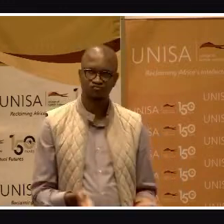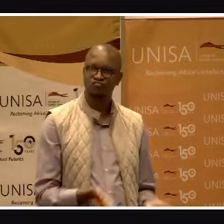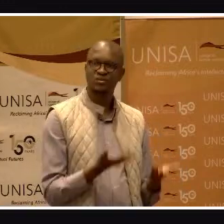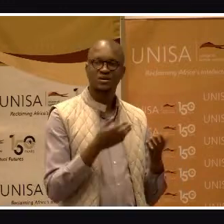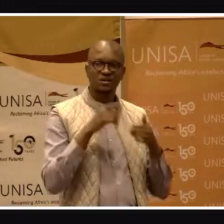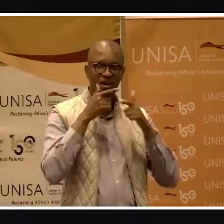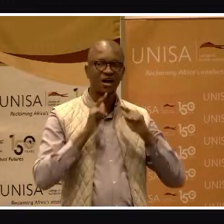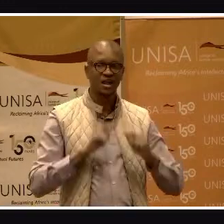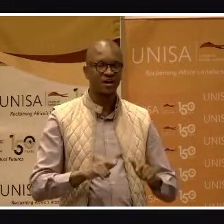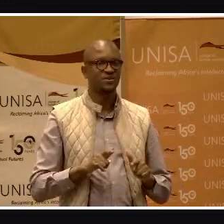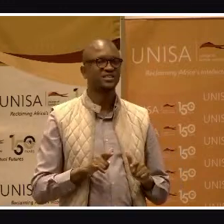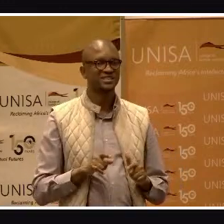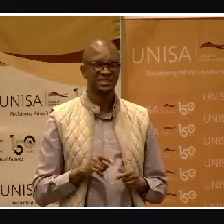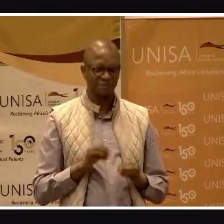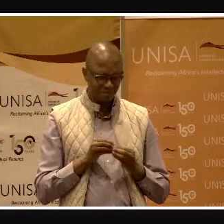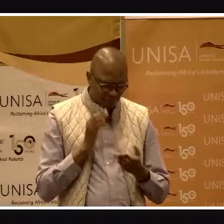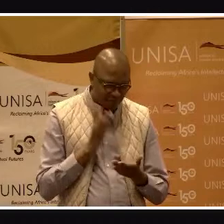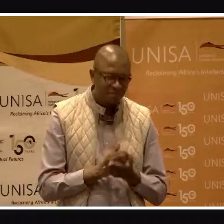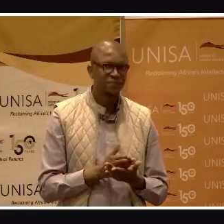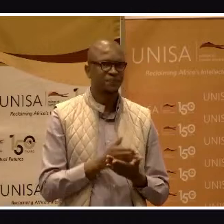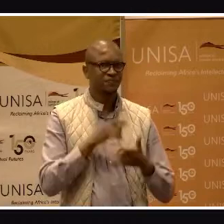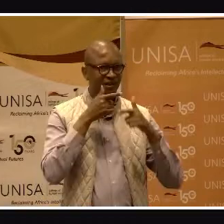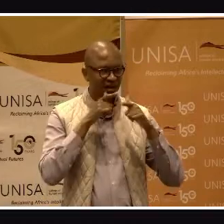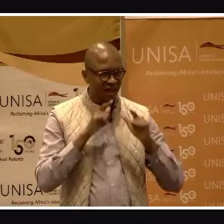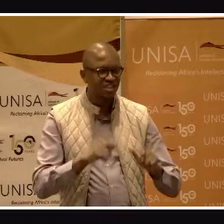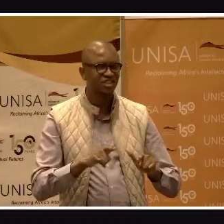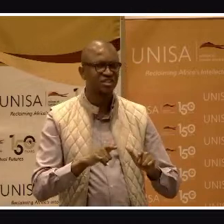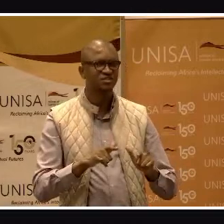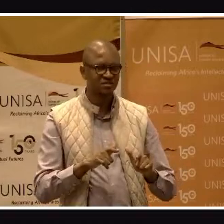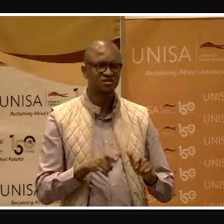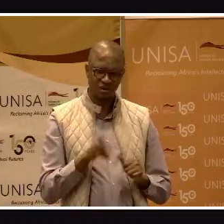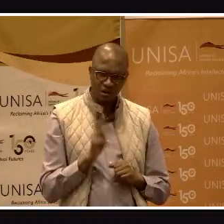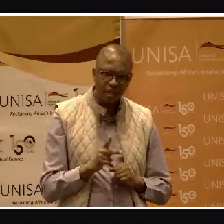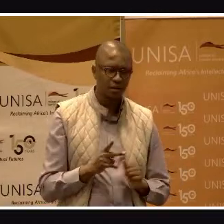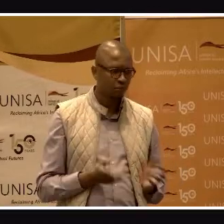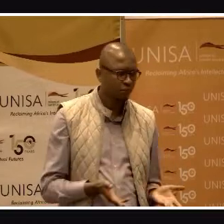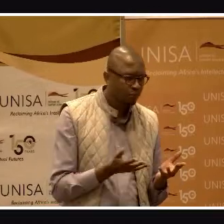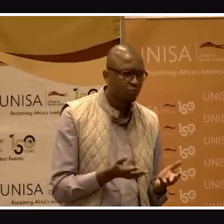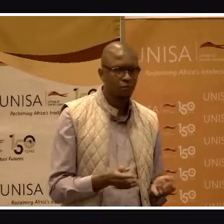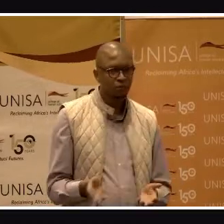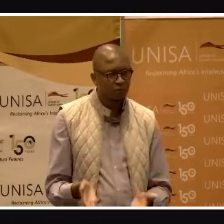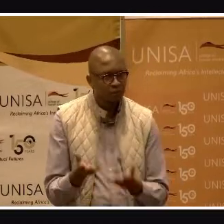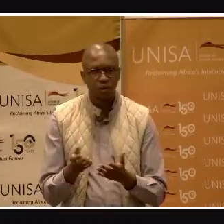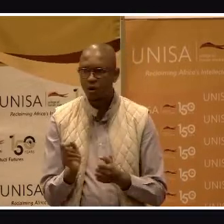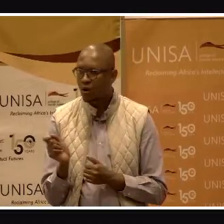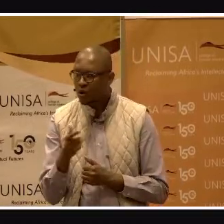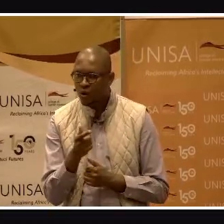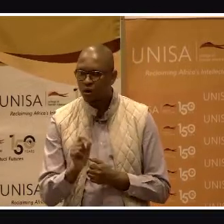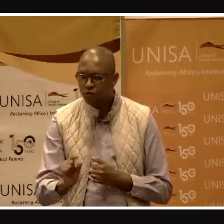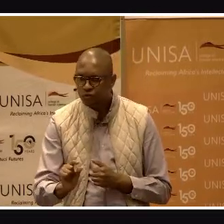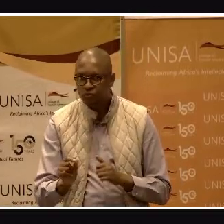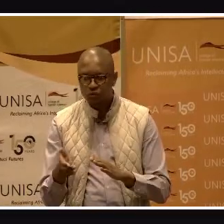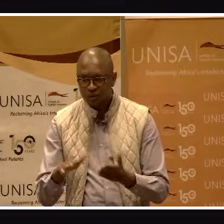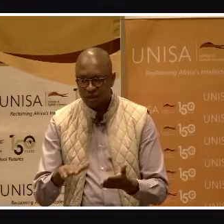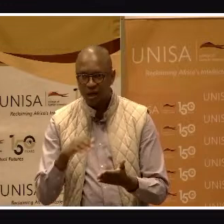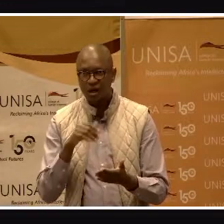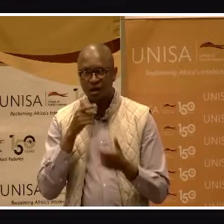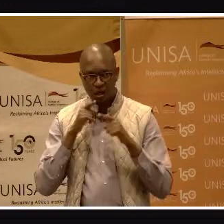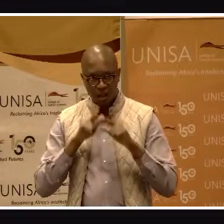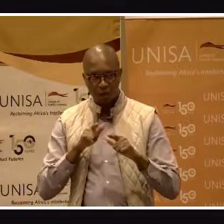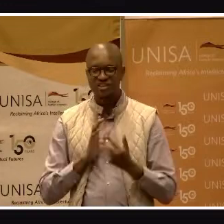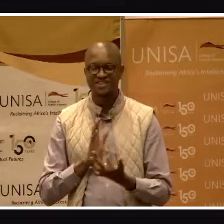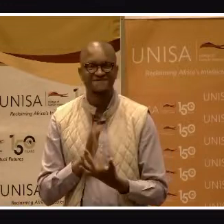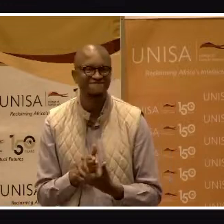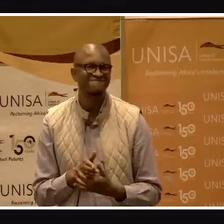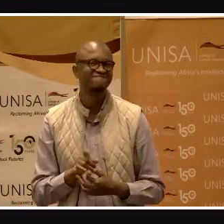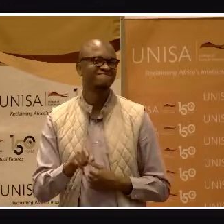up, making sure that we revitalize our languages that are dying. It is very, very important to bring